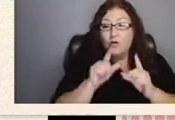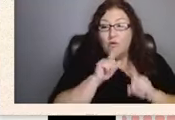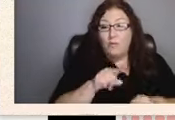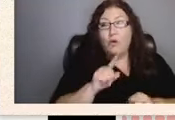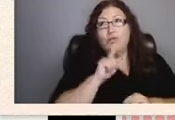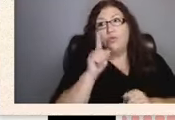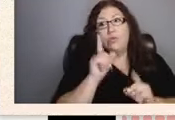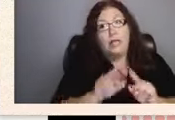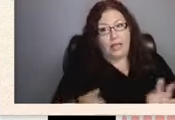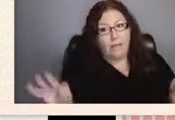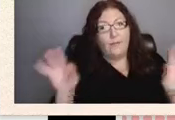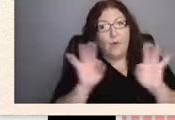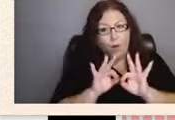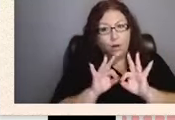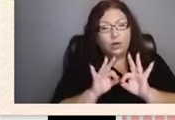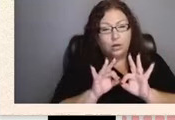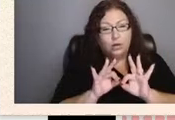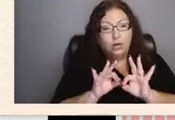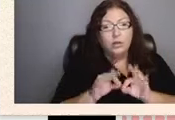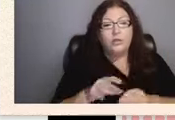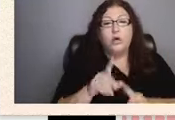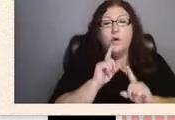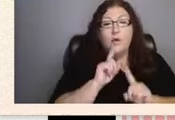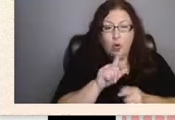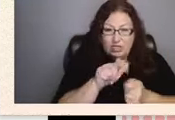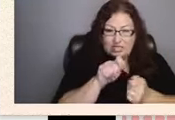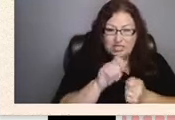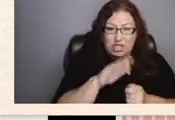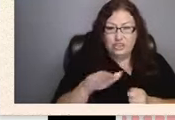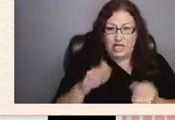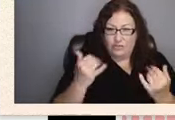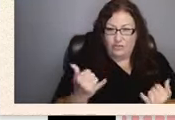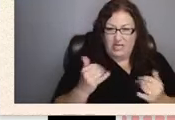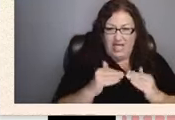important. So reports detail the child's present levels,